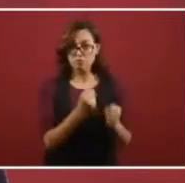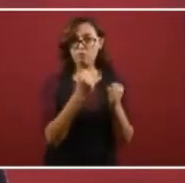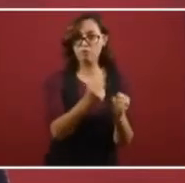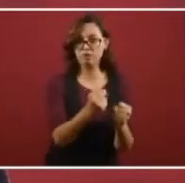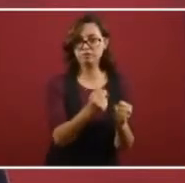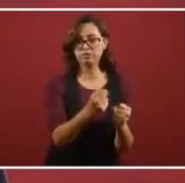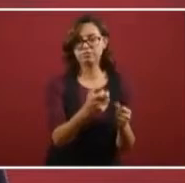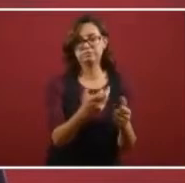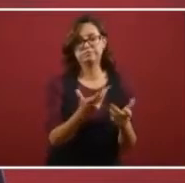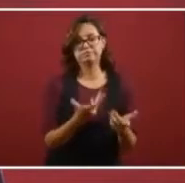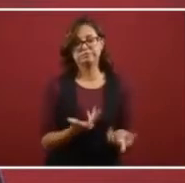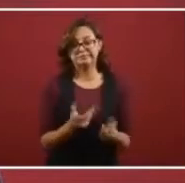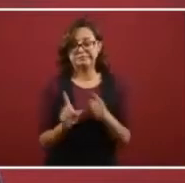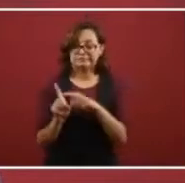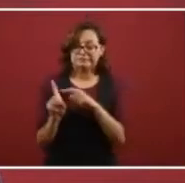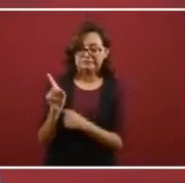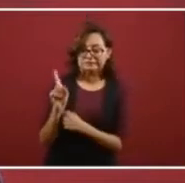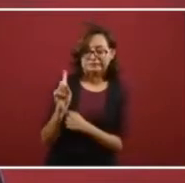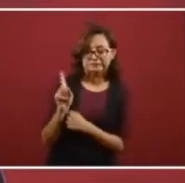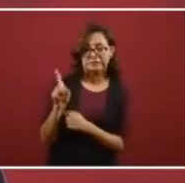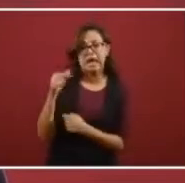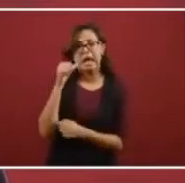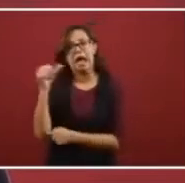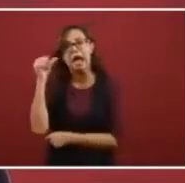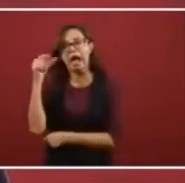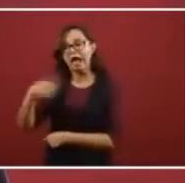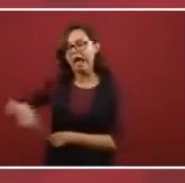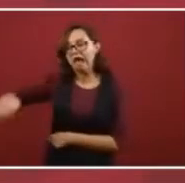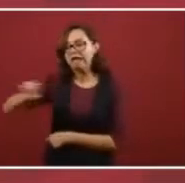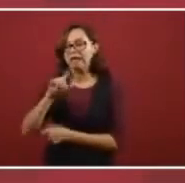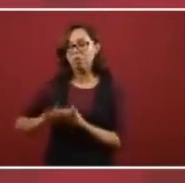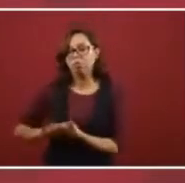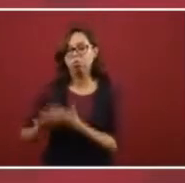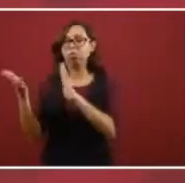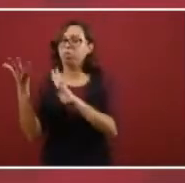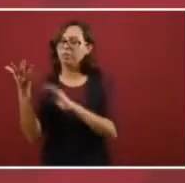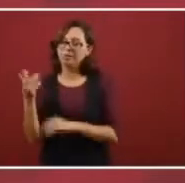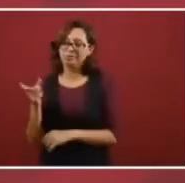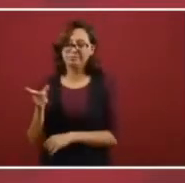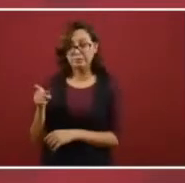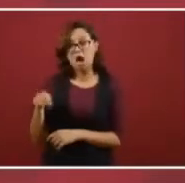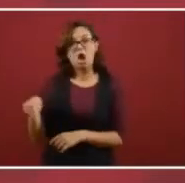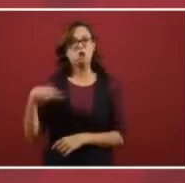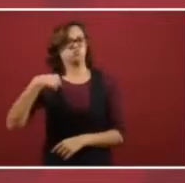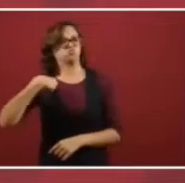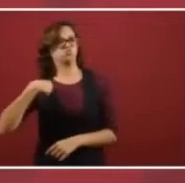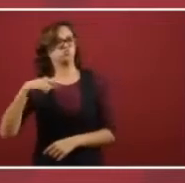like what they did yesterday, like what my finger is saying. That is